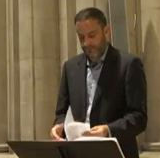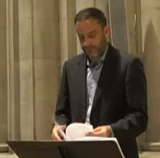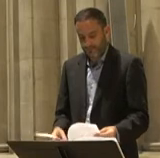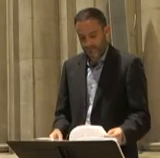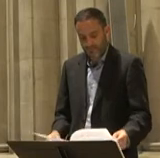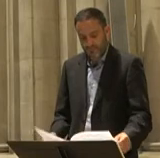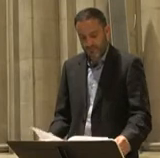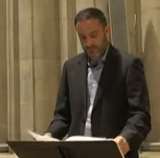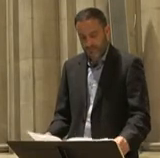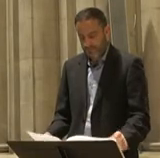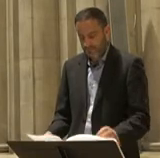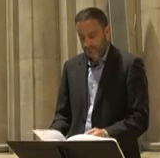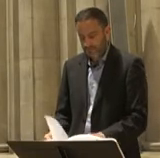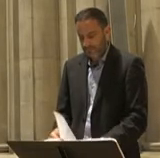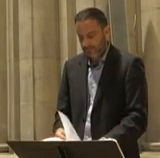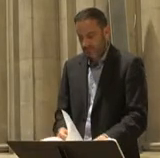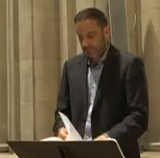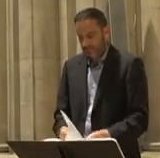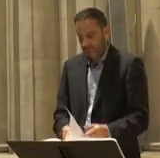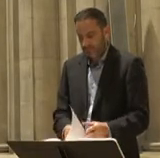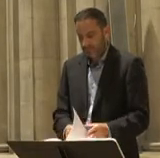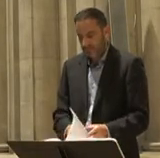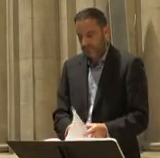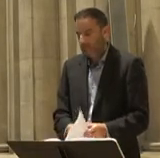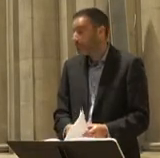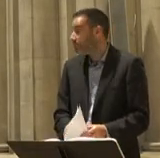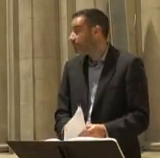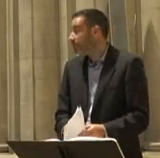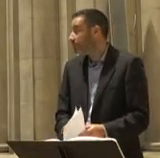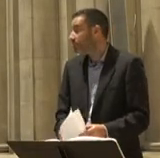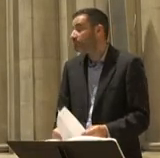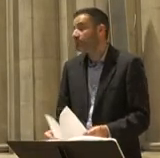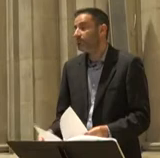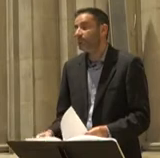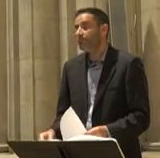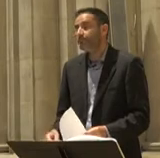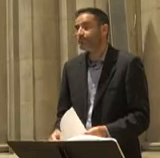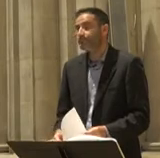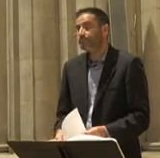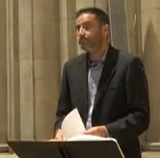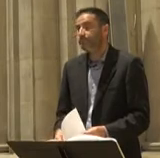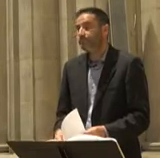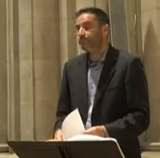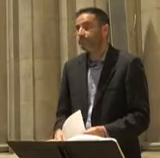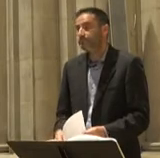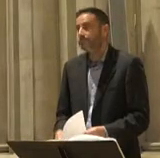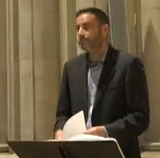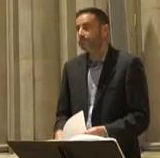Praise to you, Lord Christ.